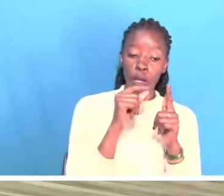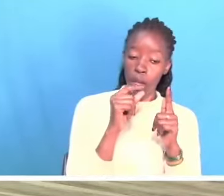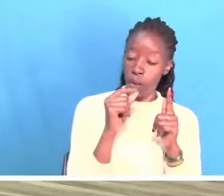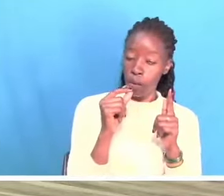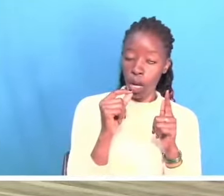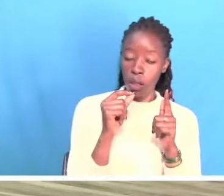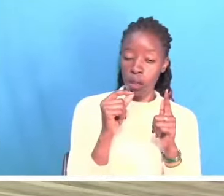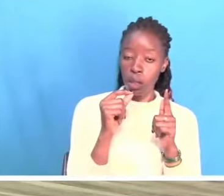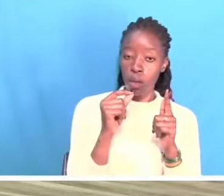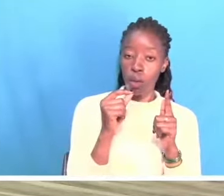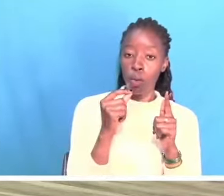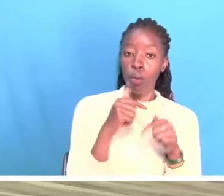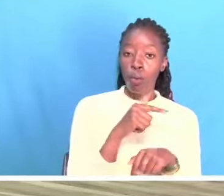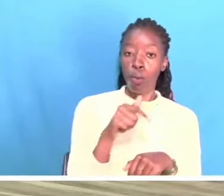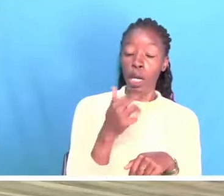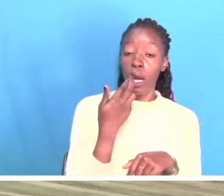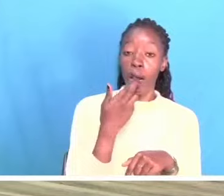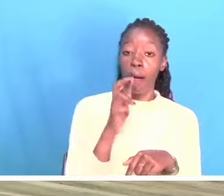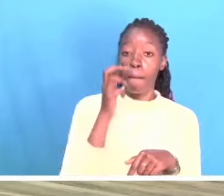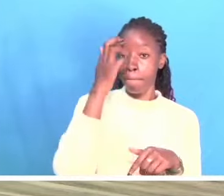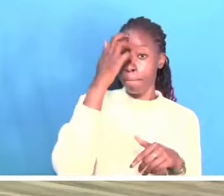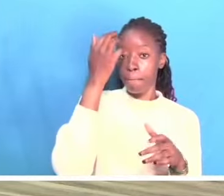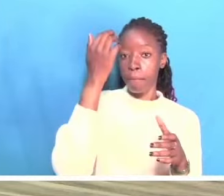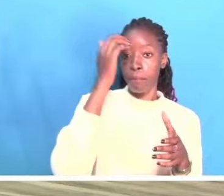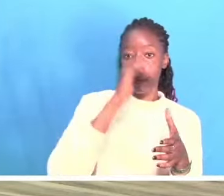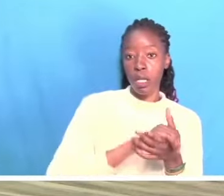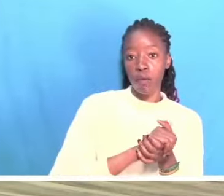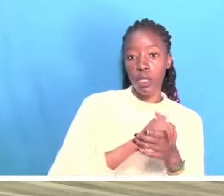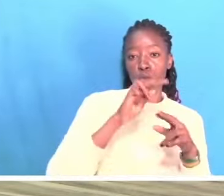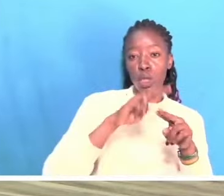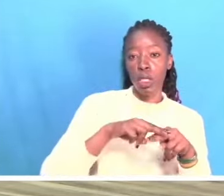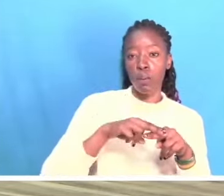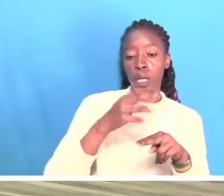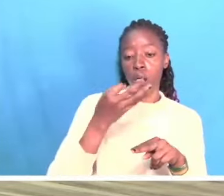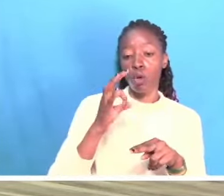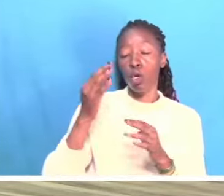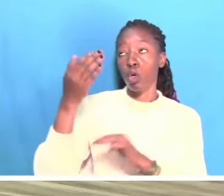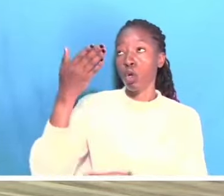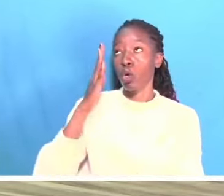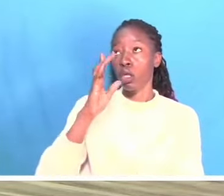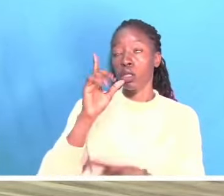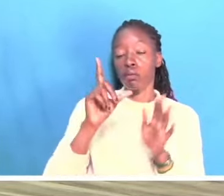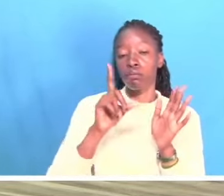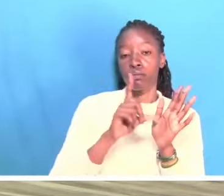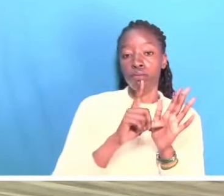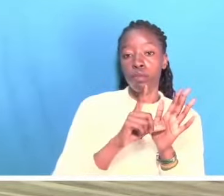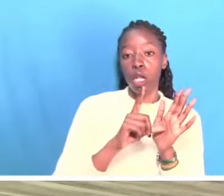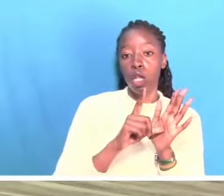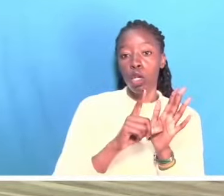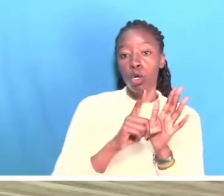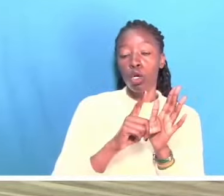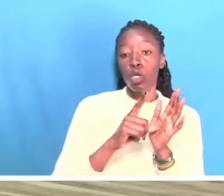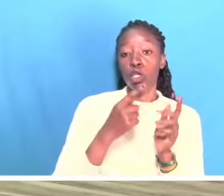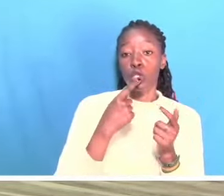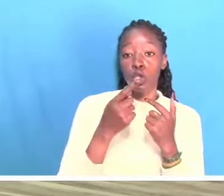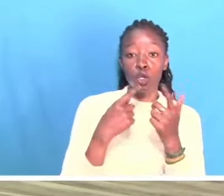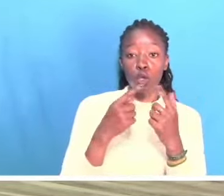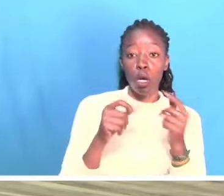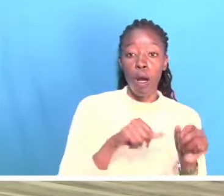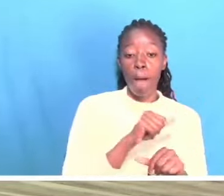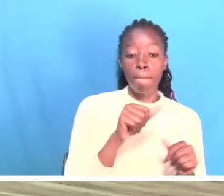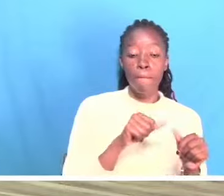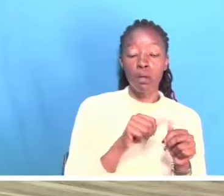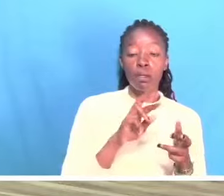We are believers. We rely on God's law. We talk about our relationship with Jesus. That is why we